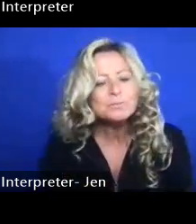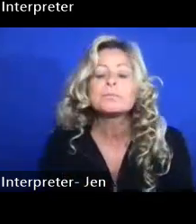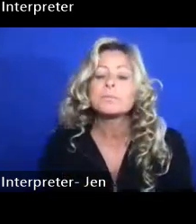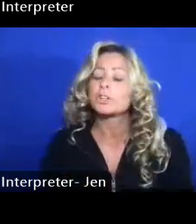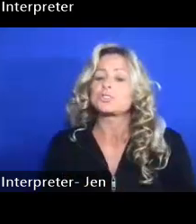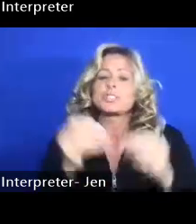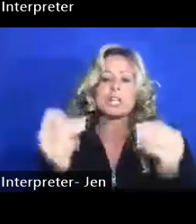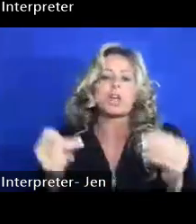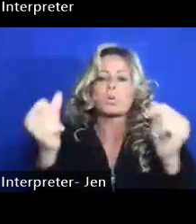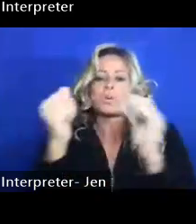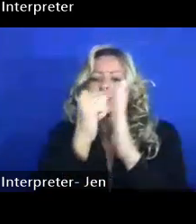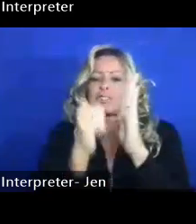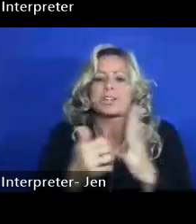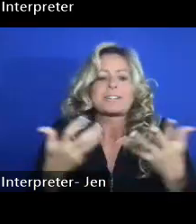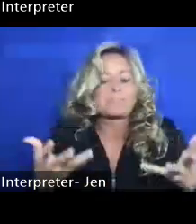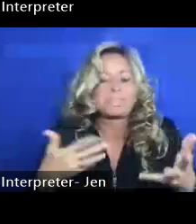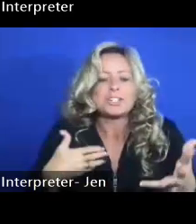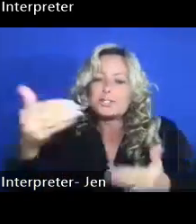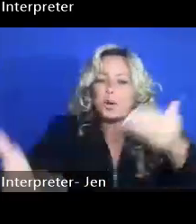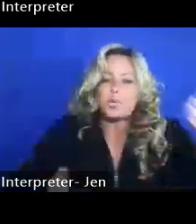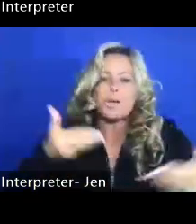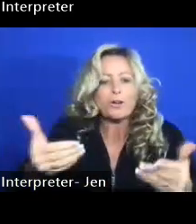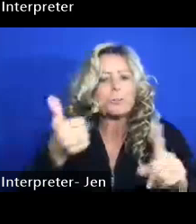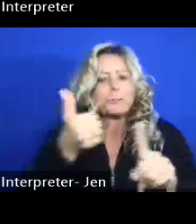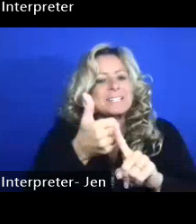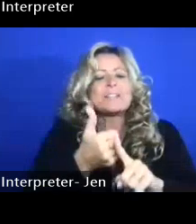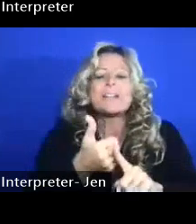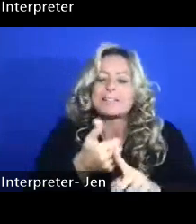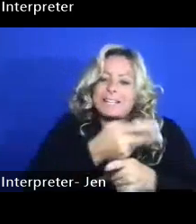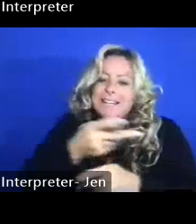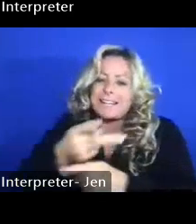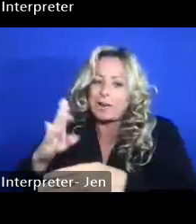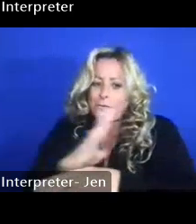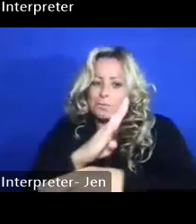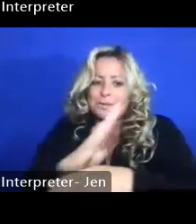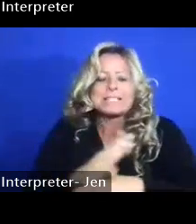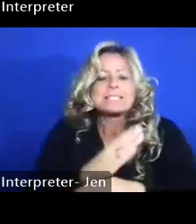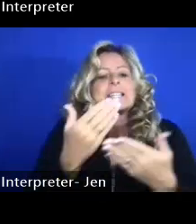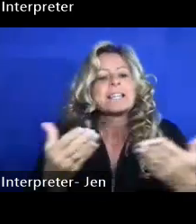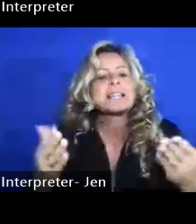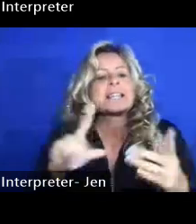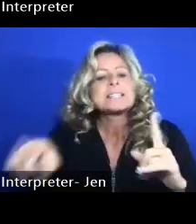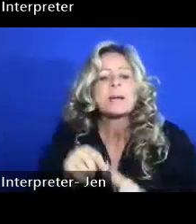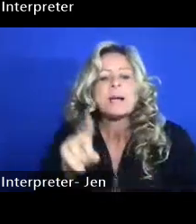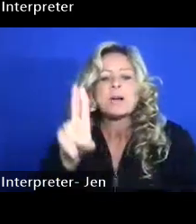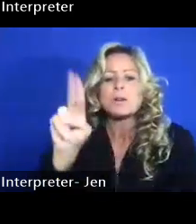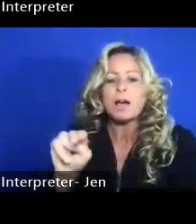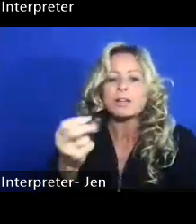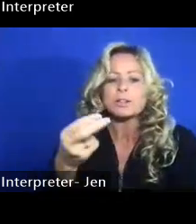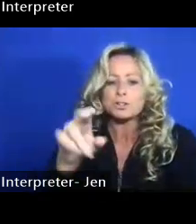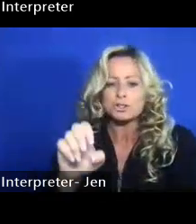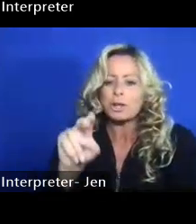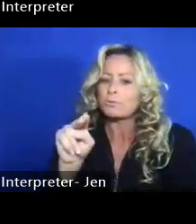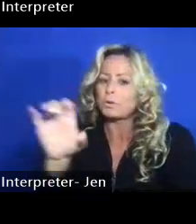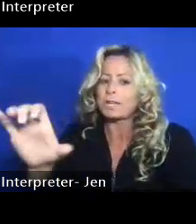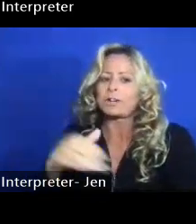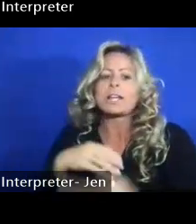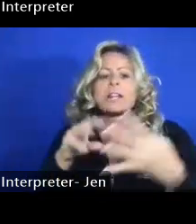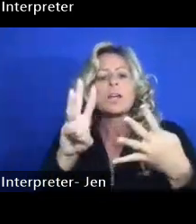So, quick agenda. So, welcome and housekeeping, some information about Unshame, North Carolina, webinar